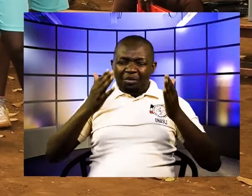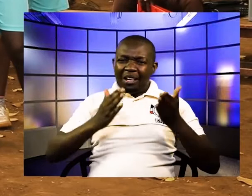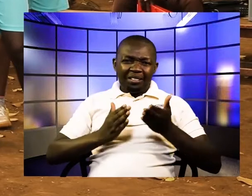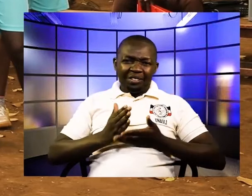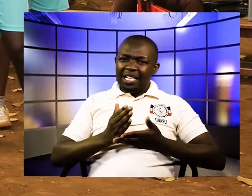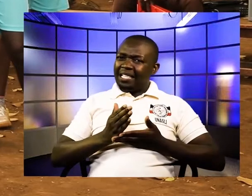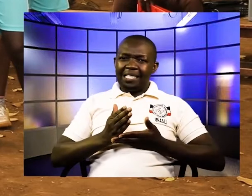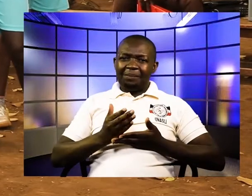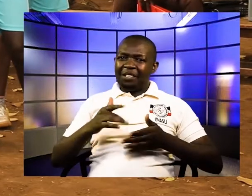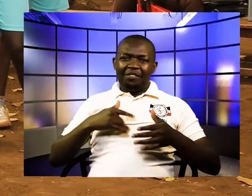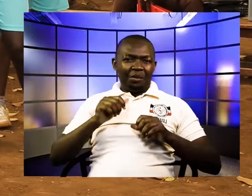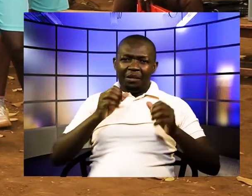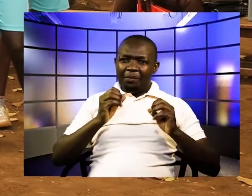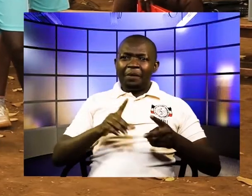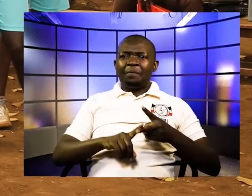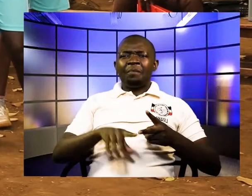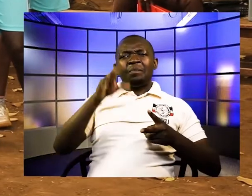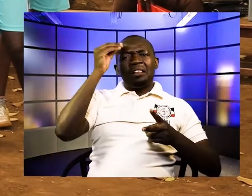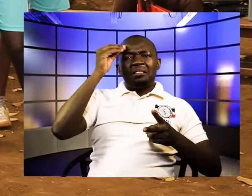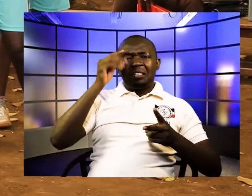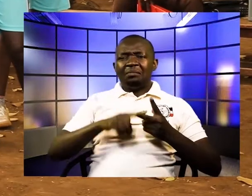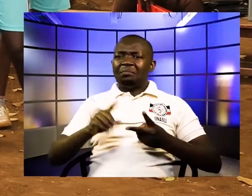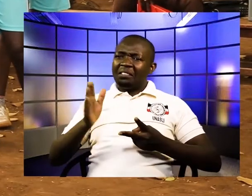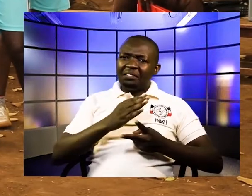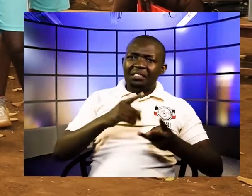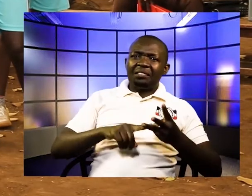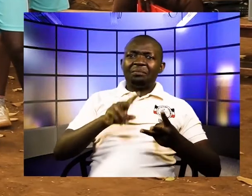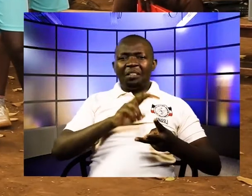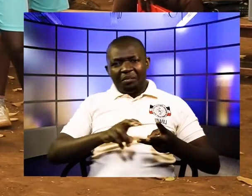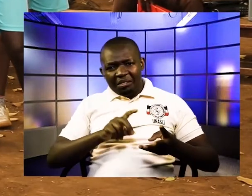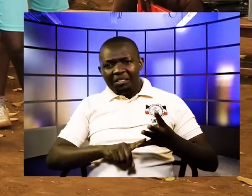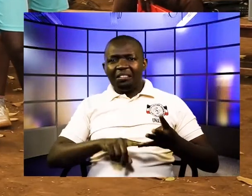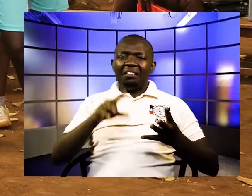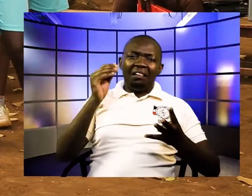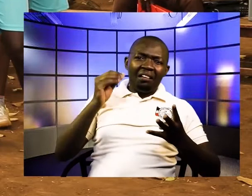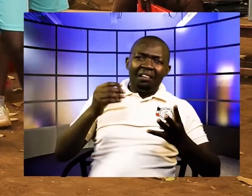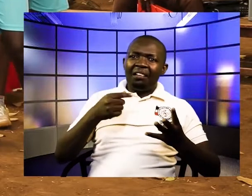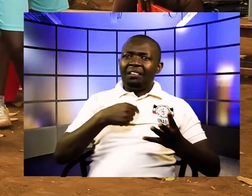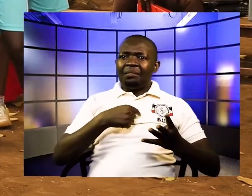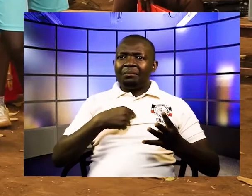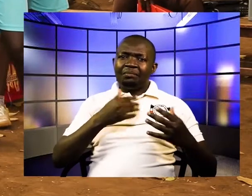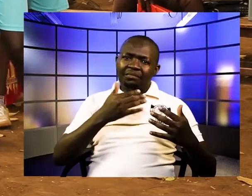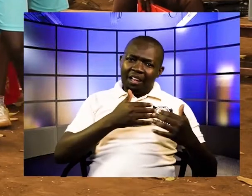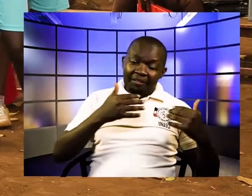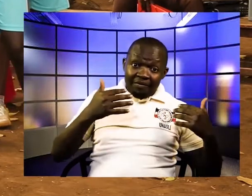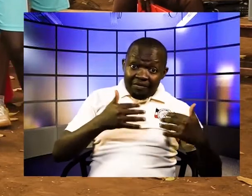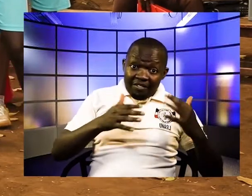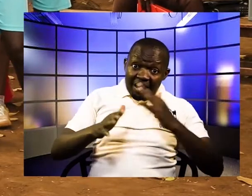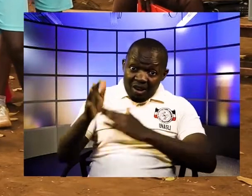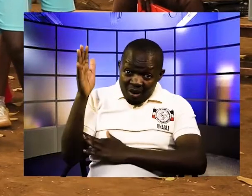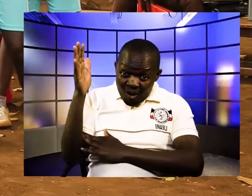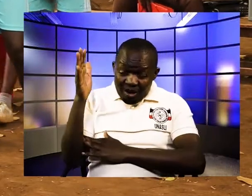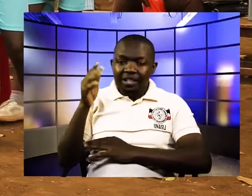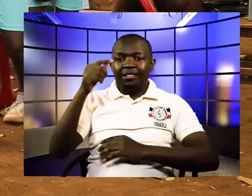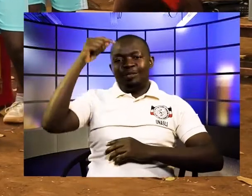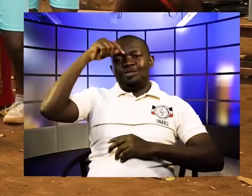feel, I educate, I see, I live, I love. Fear God, wisdom starts for God and my